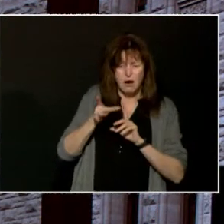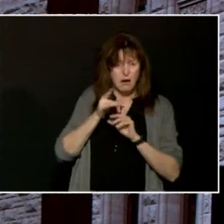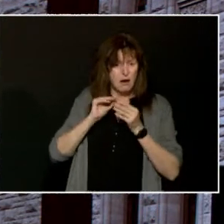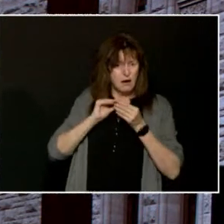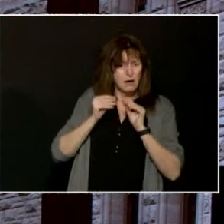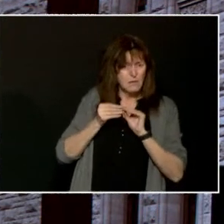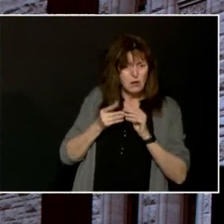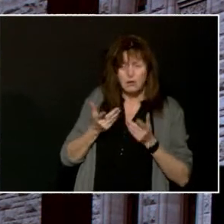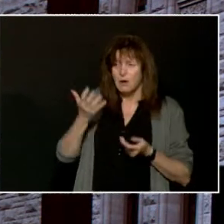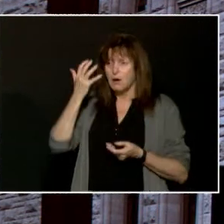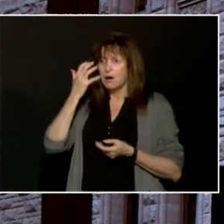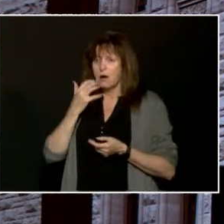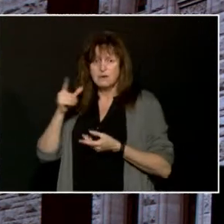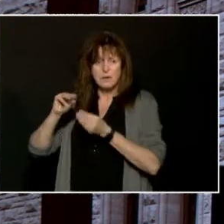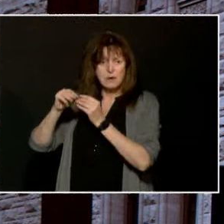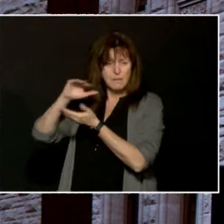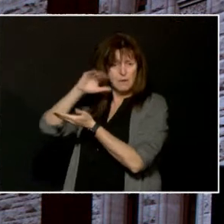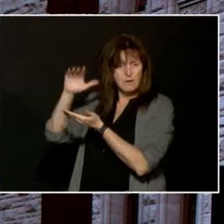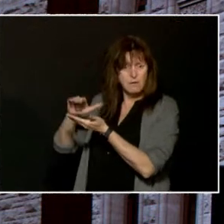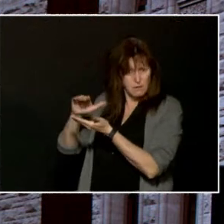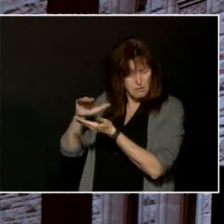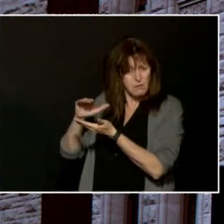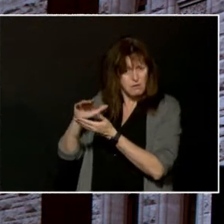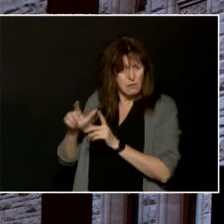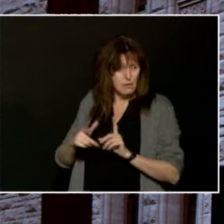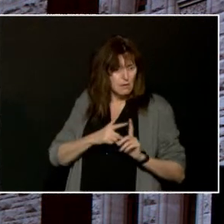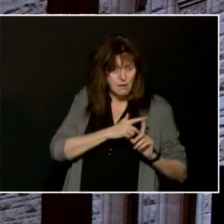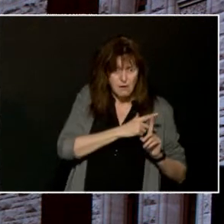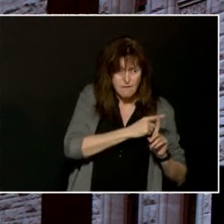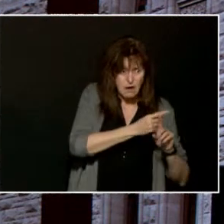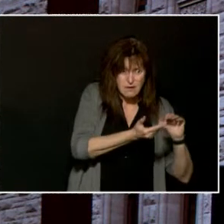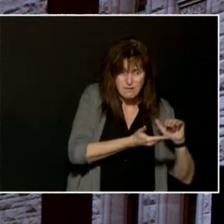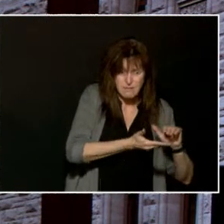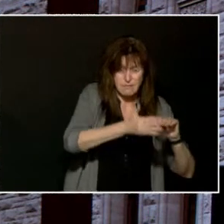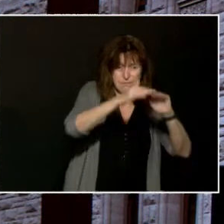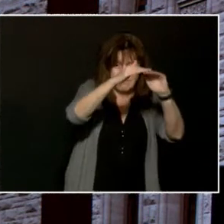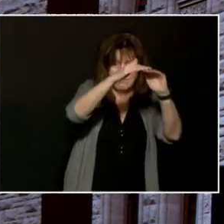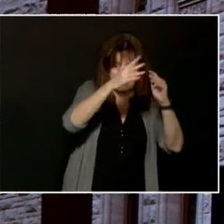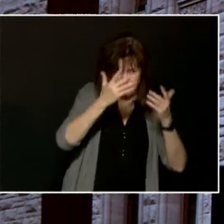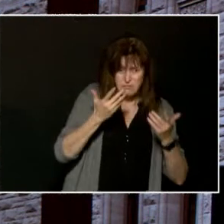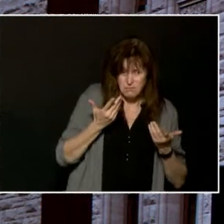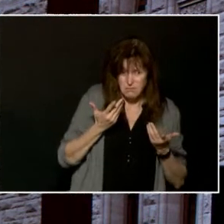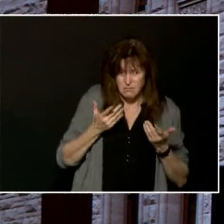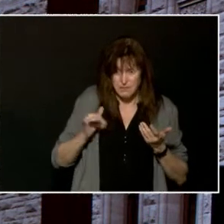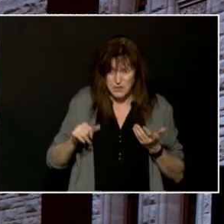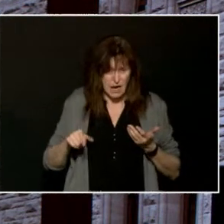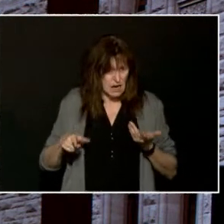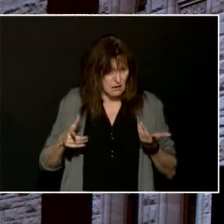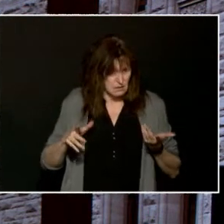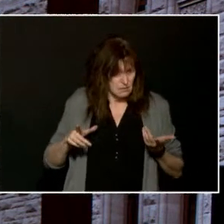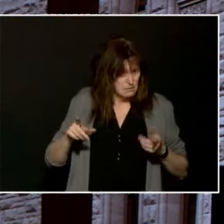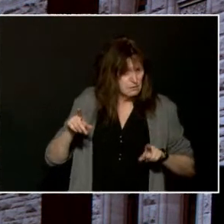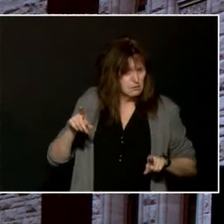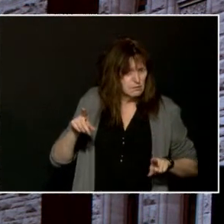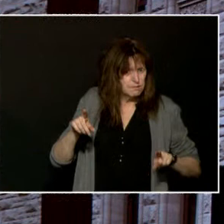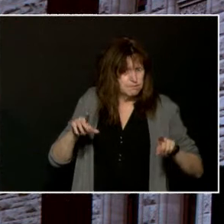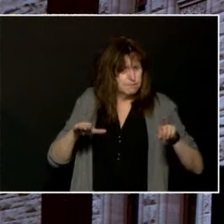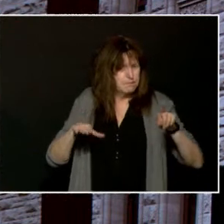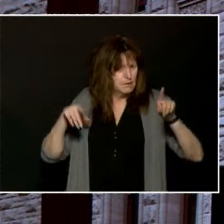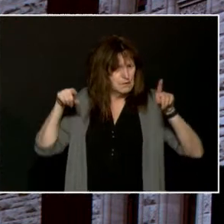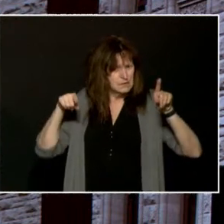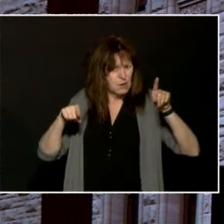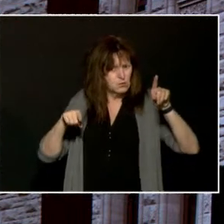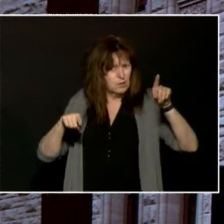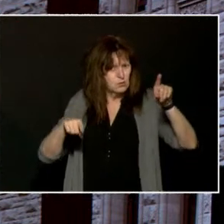our immunizations continue to increase, we know we're working on two edges there to bring down the numbers stalwartly in the next few